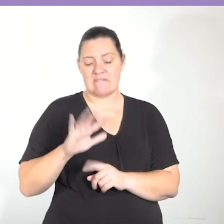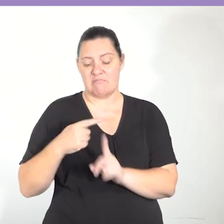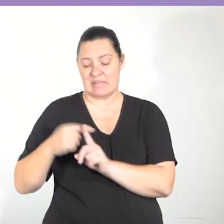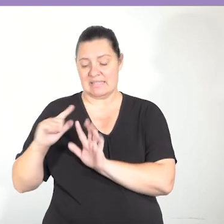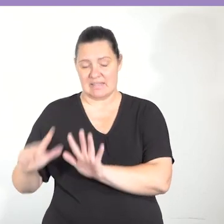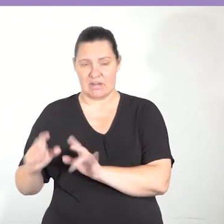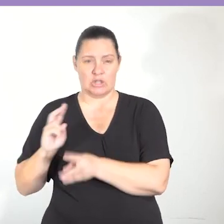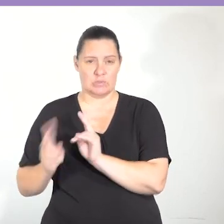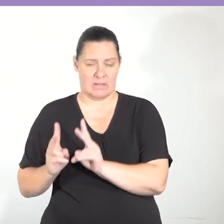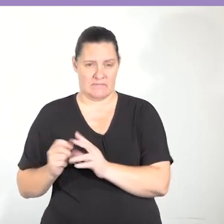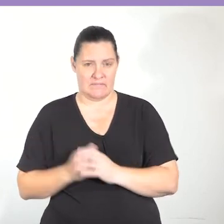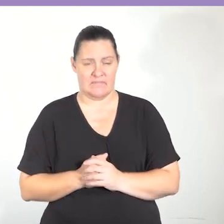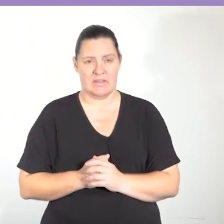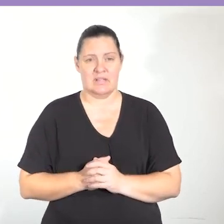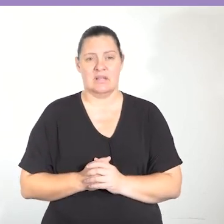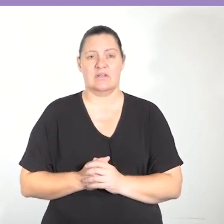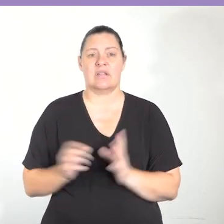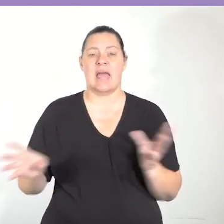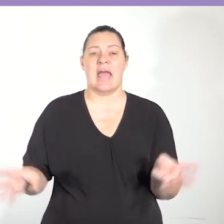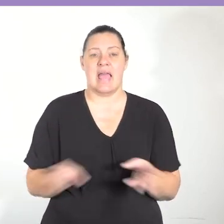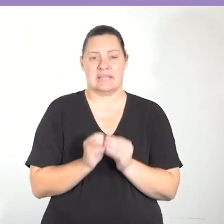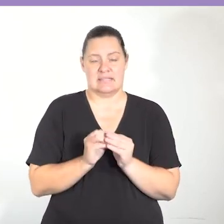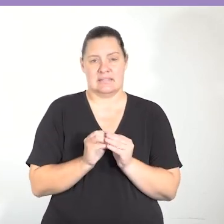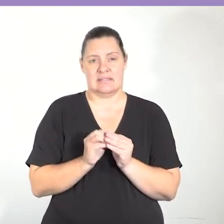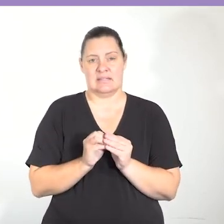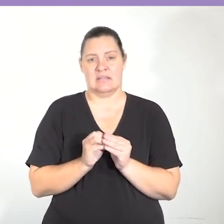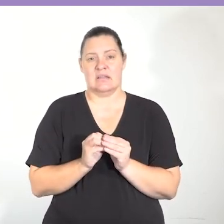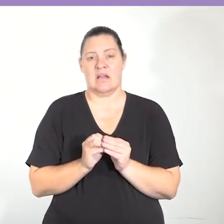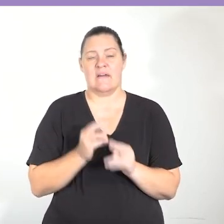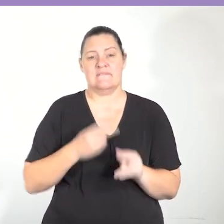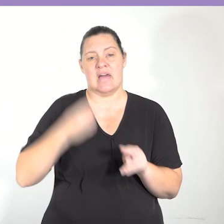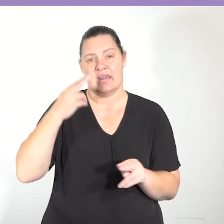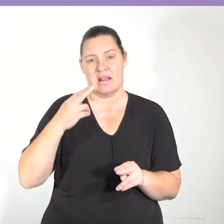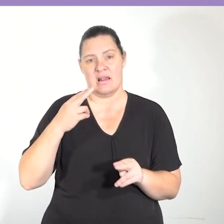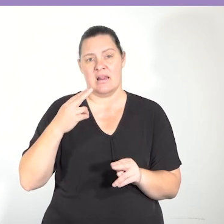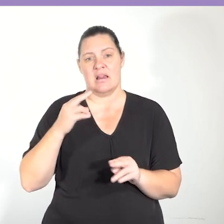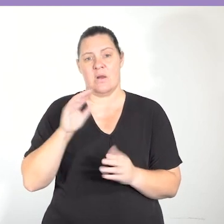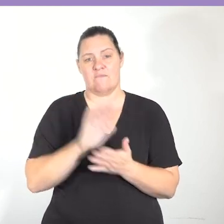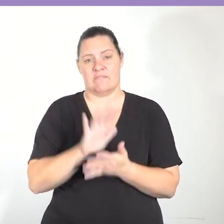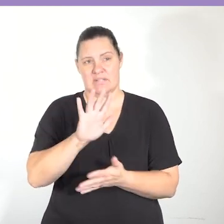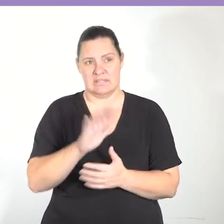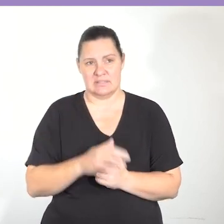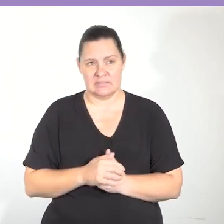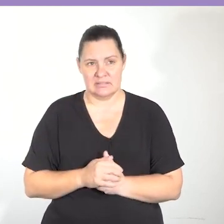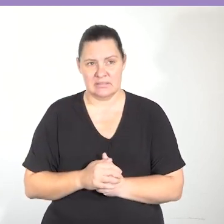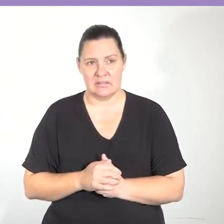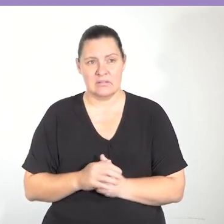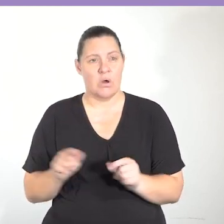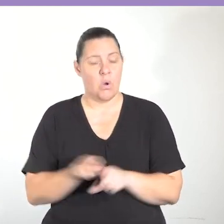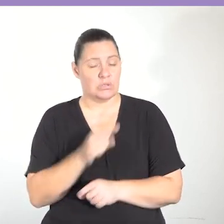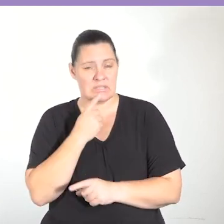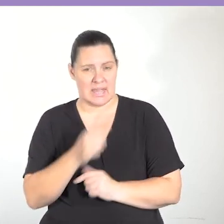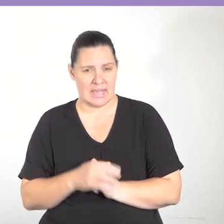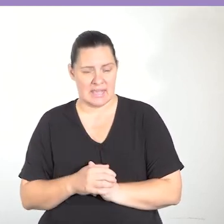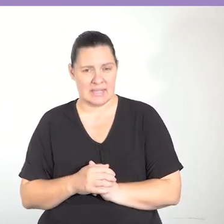7 is 12. And then we can add that together, and our final answer becomes 15. What we can also do is